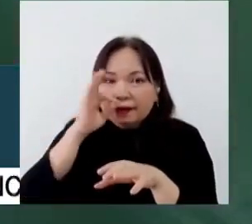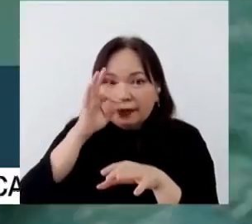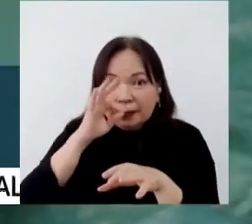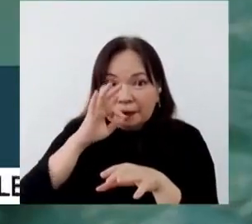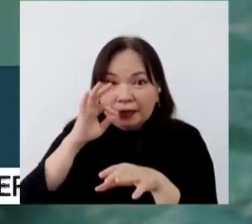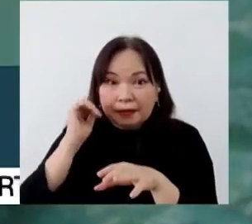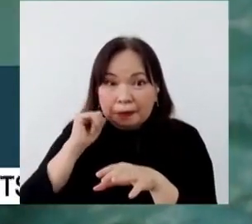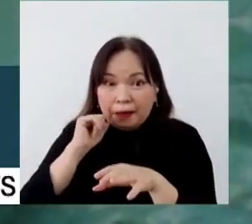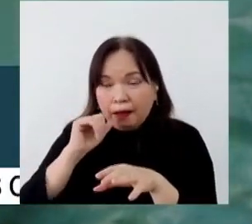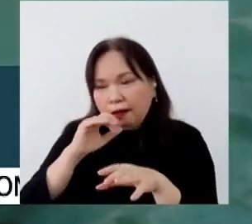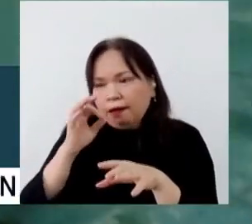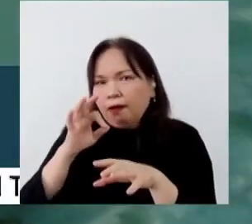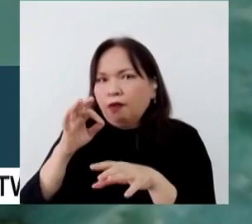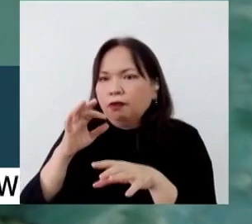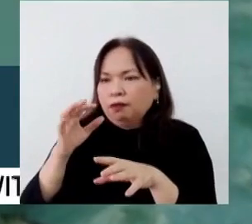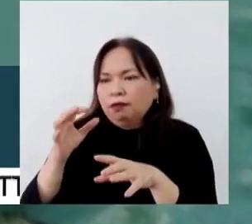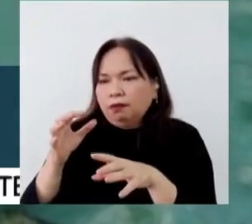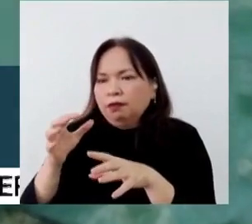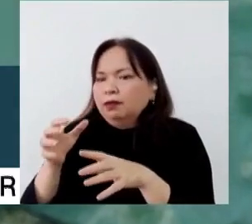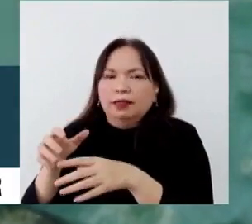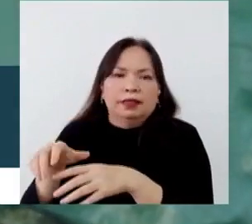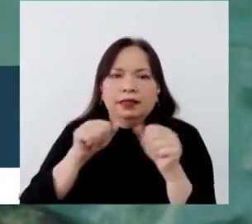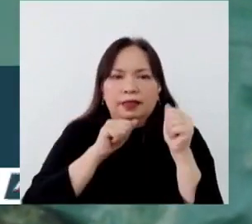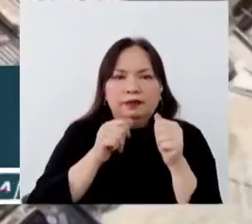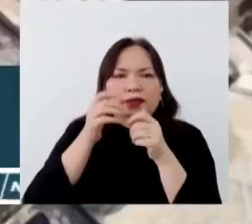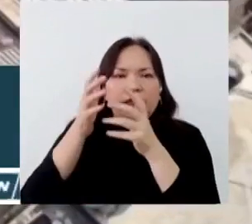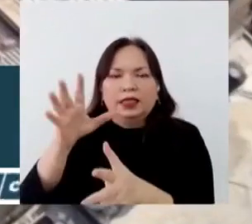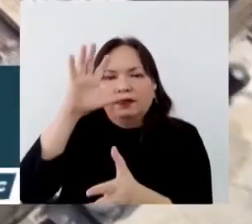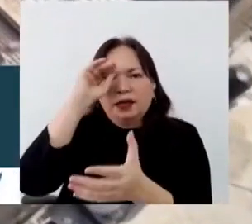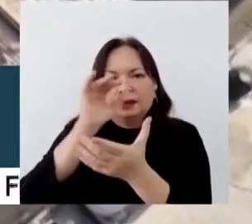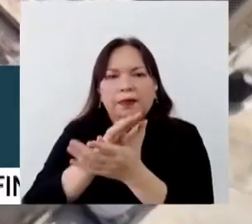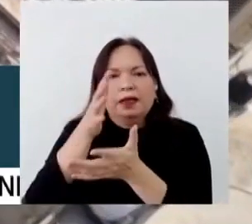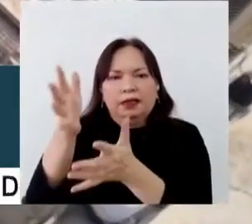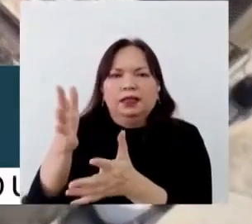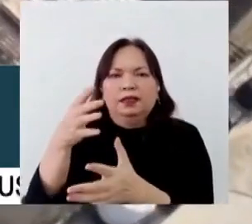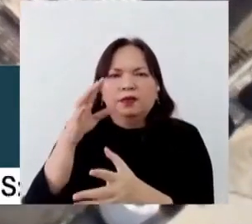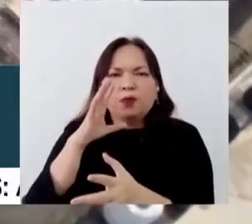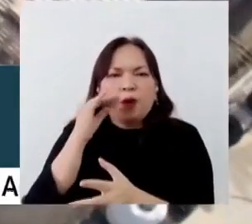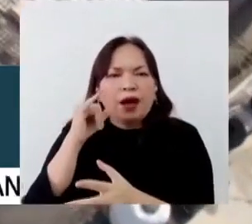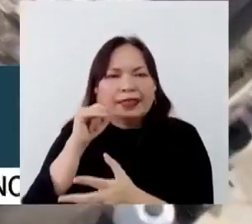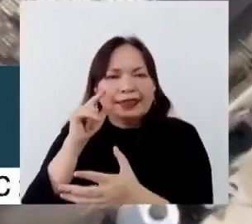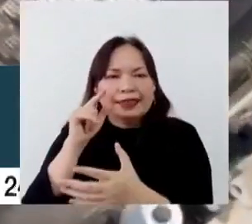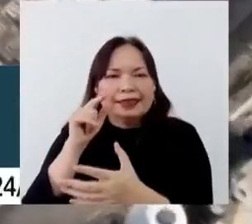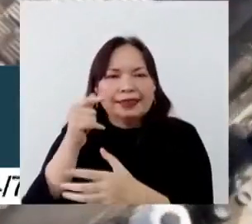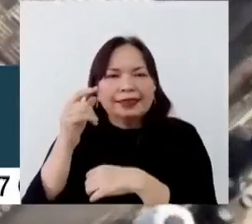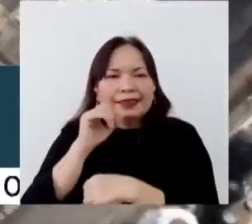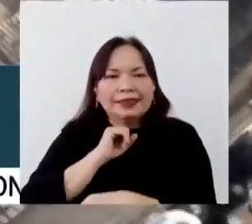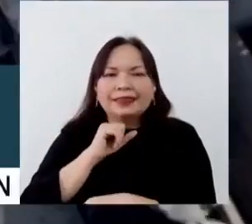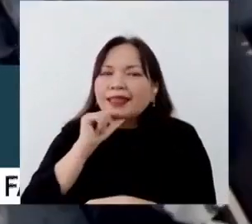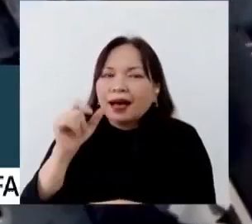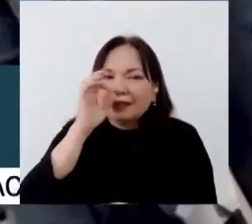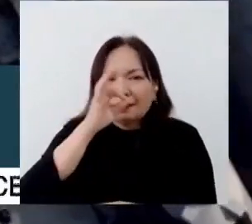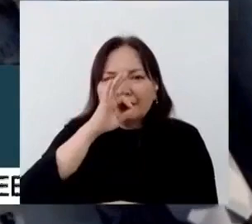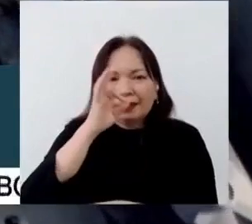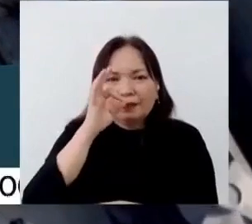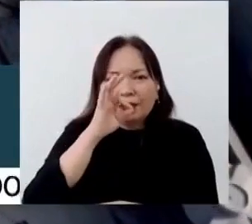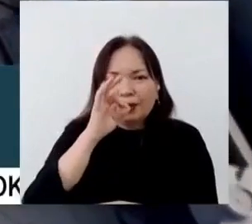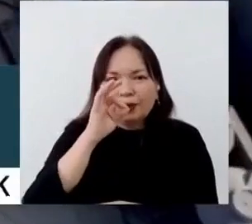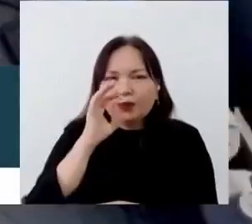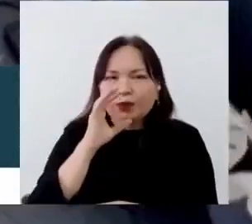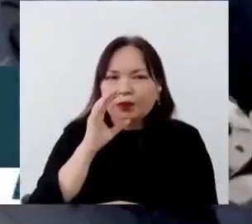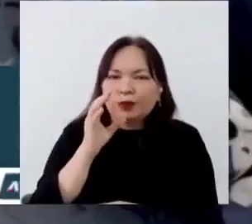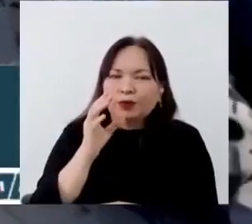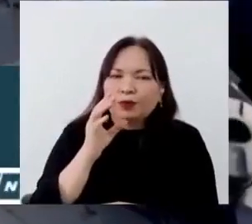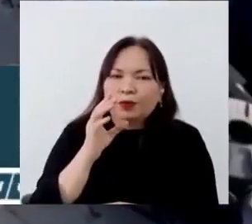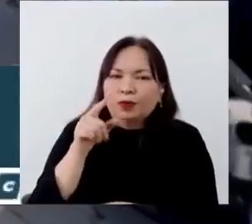that's going to be quite the situation there, and quite the difficulty in processing and deciding what